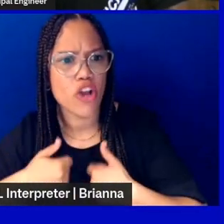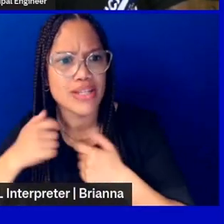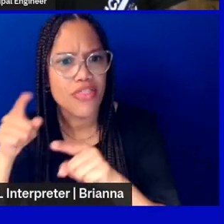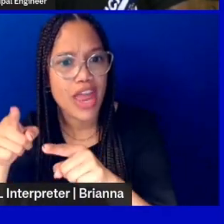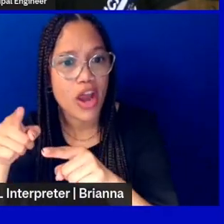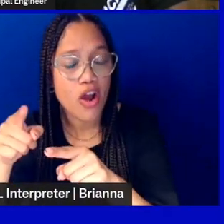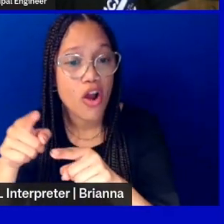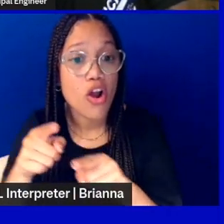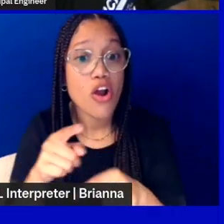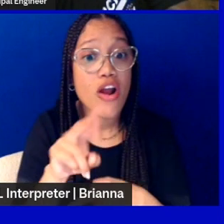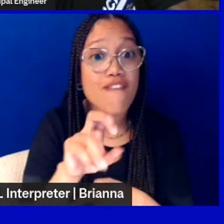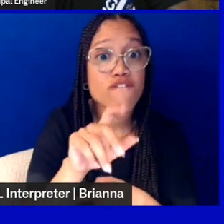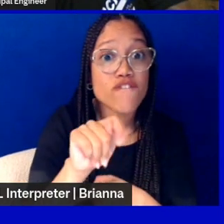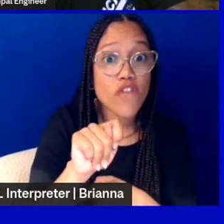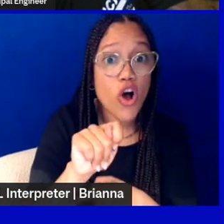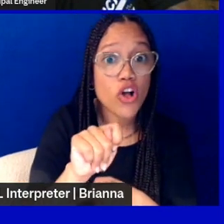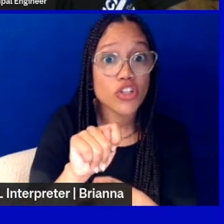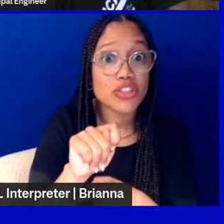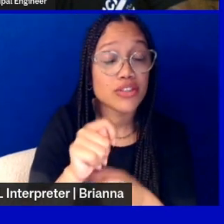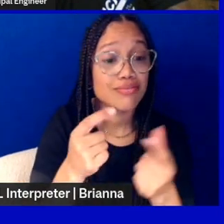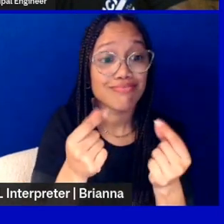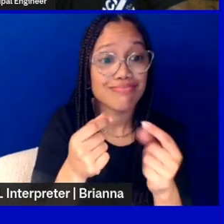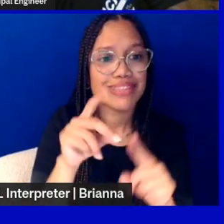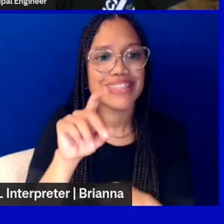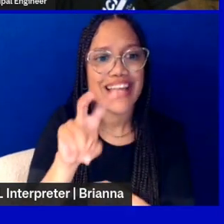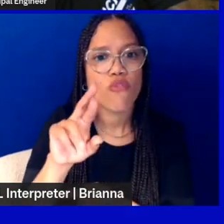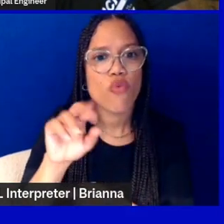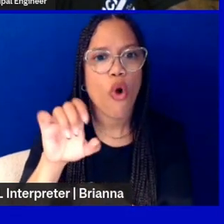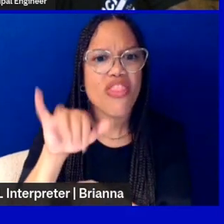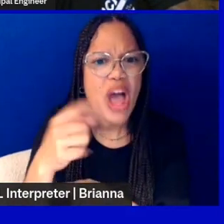and the Vault role, which is the dev role, which is this